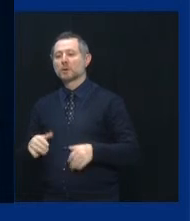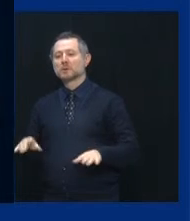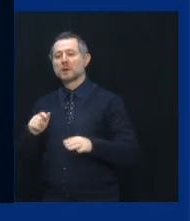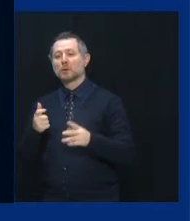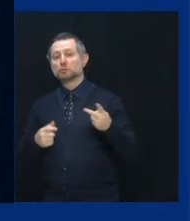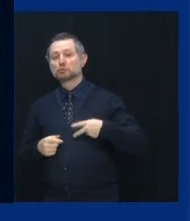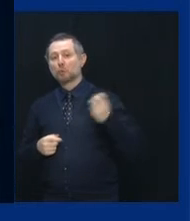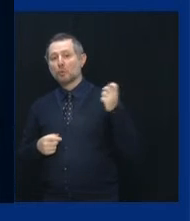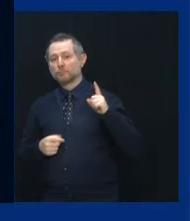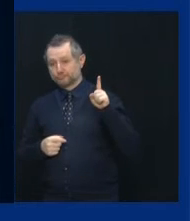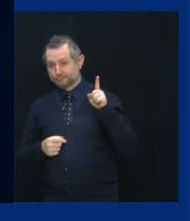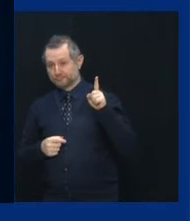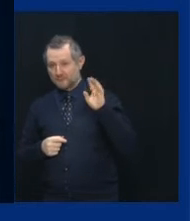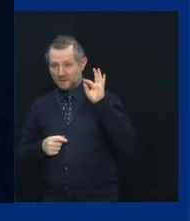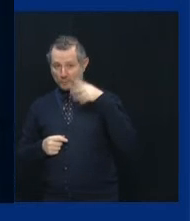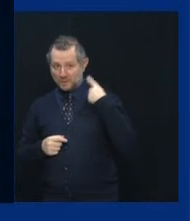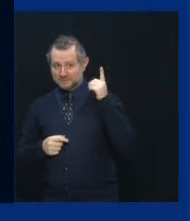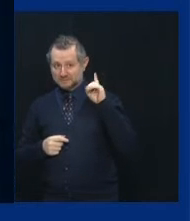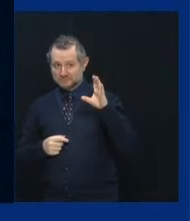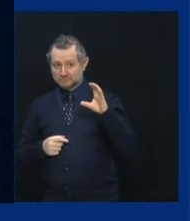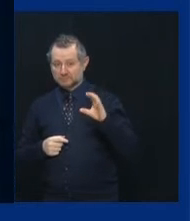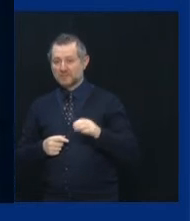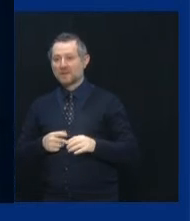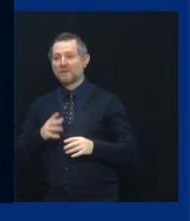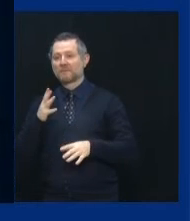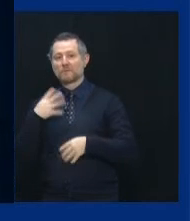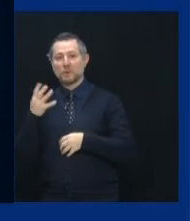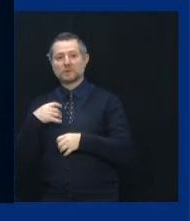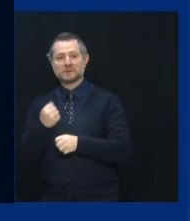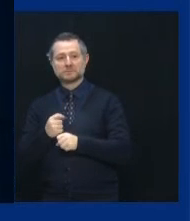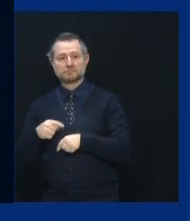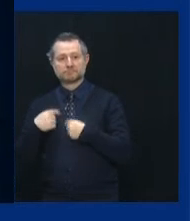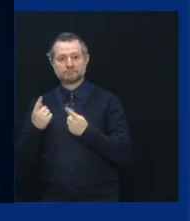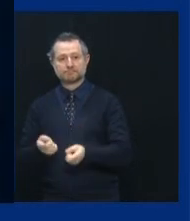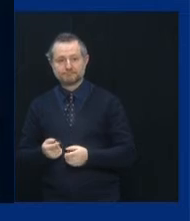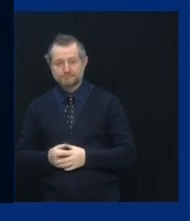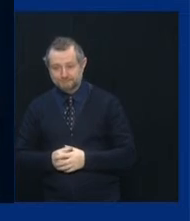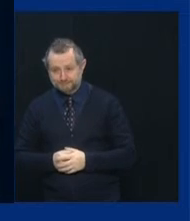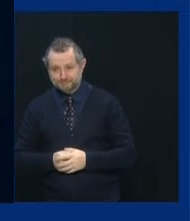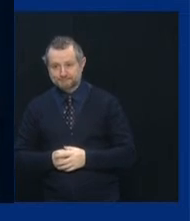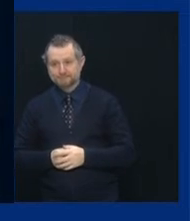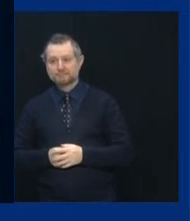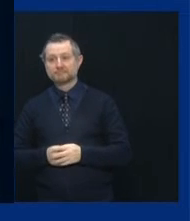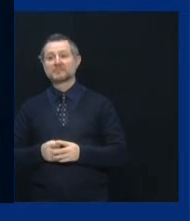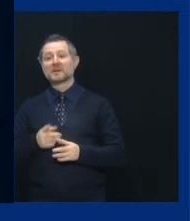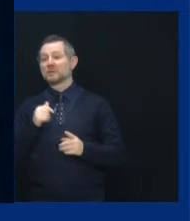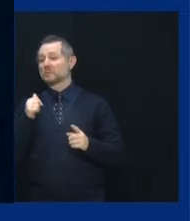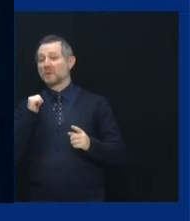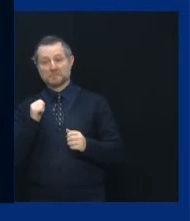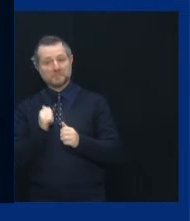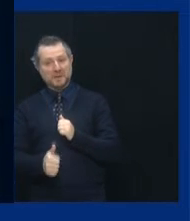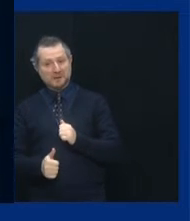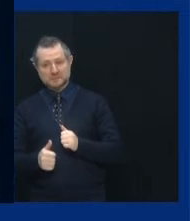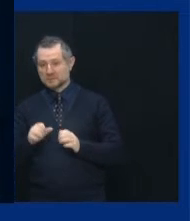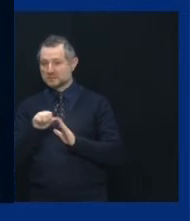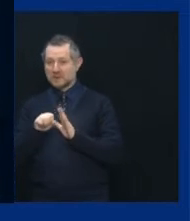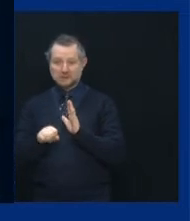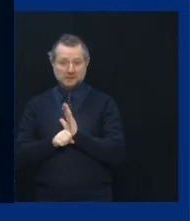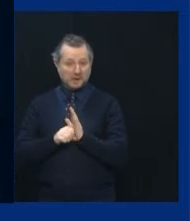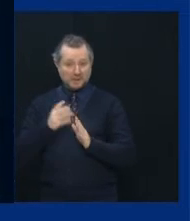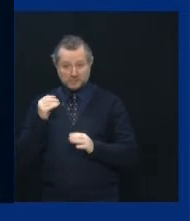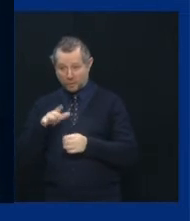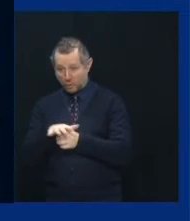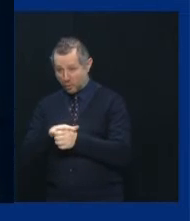by Washington over the past 4 years. They wouldn't pass state and local funding, even though